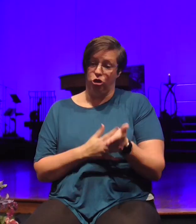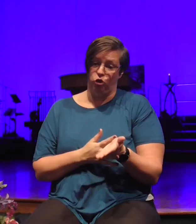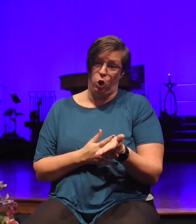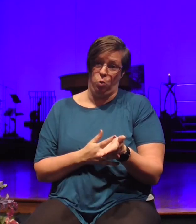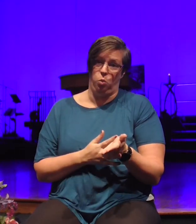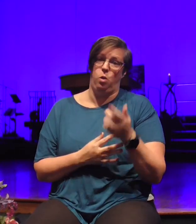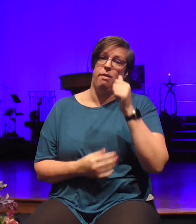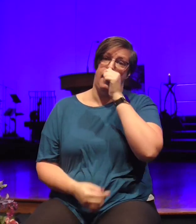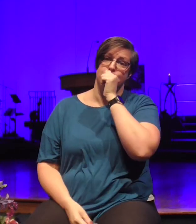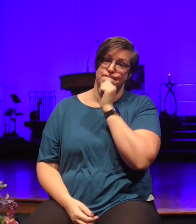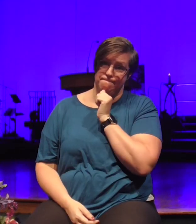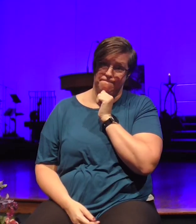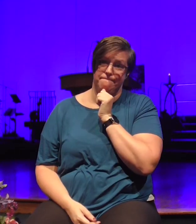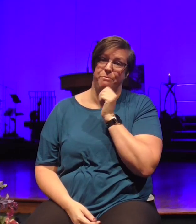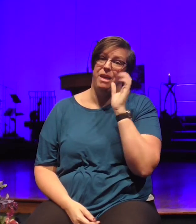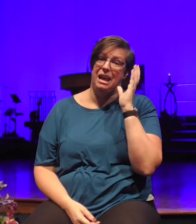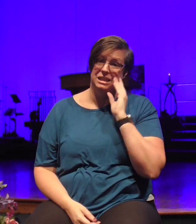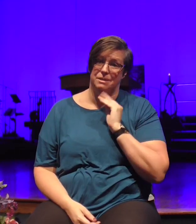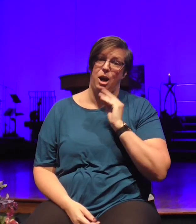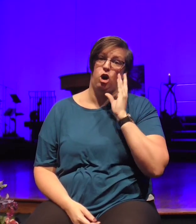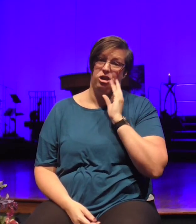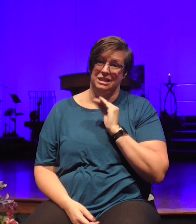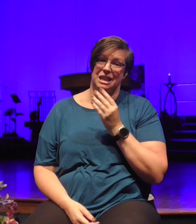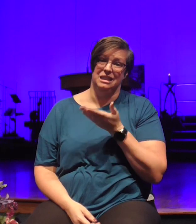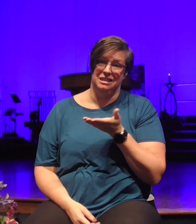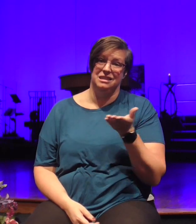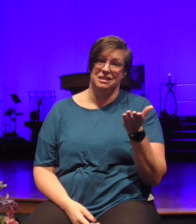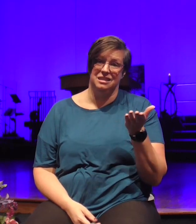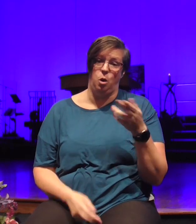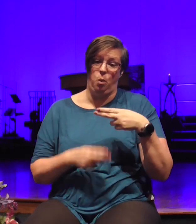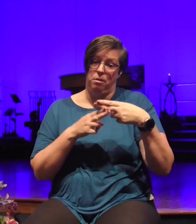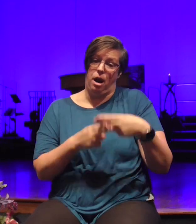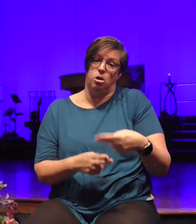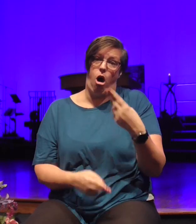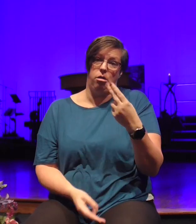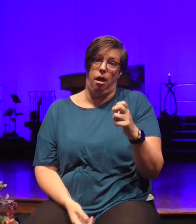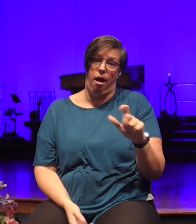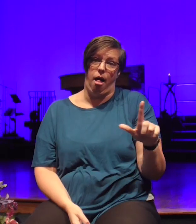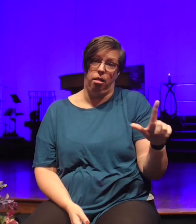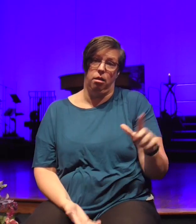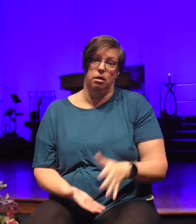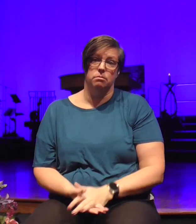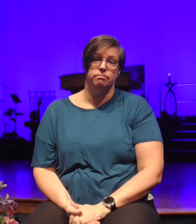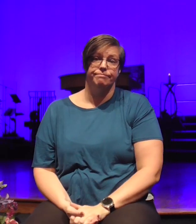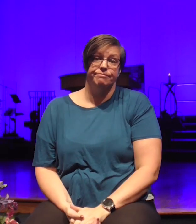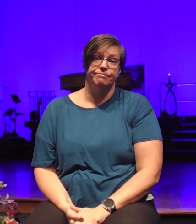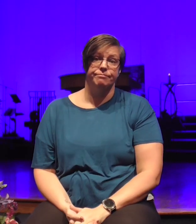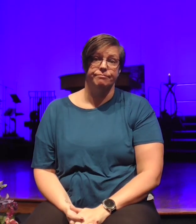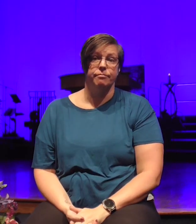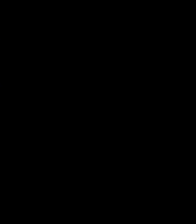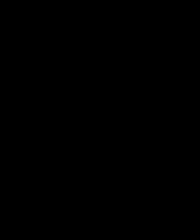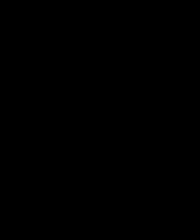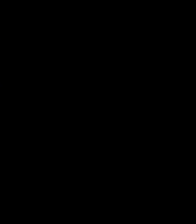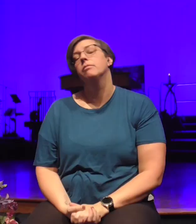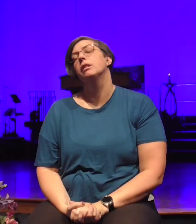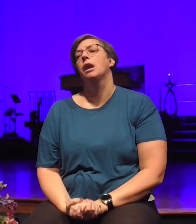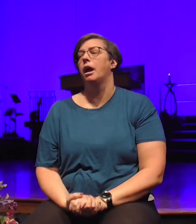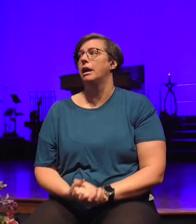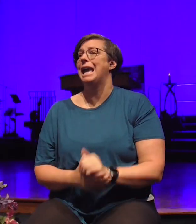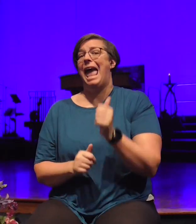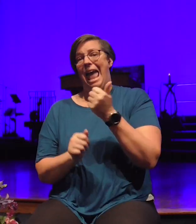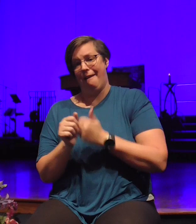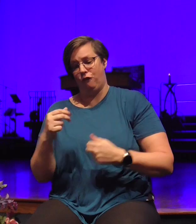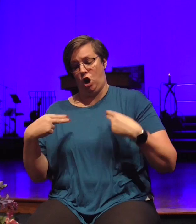has experienced that experience we might call hell. And every human life, I call it